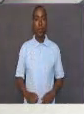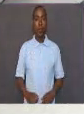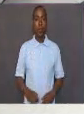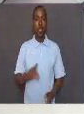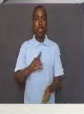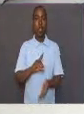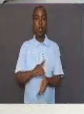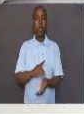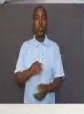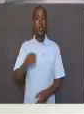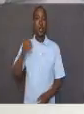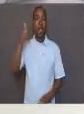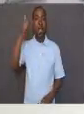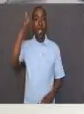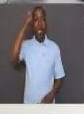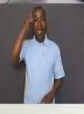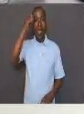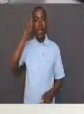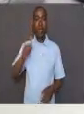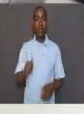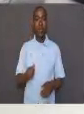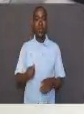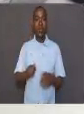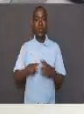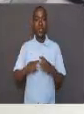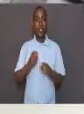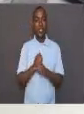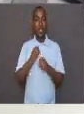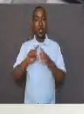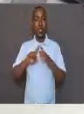Dr. Akiliu began his work on